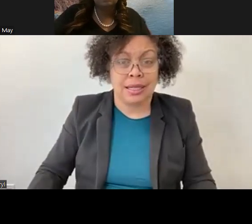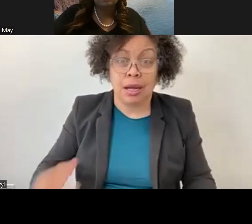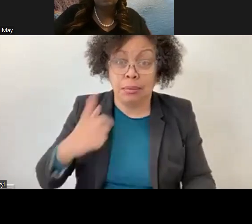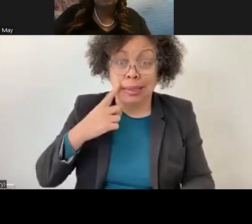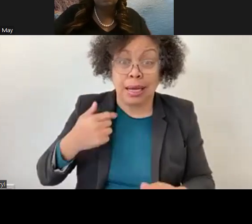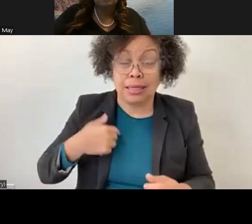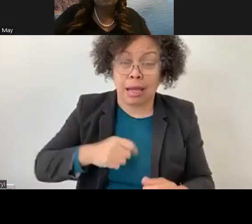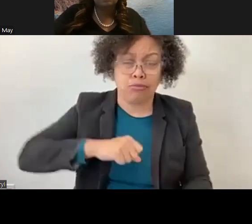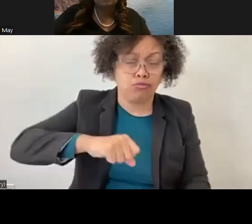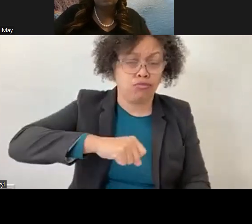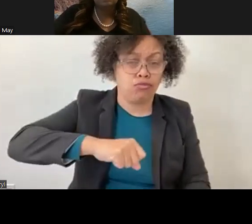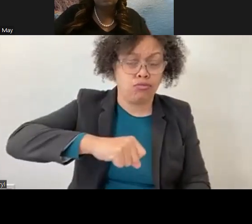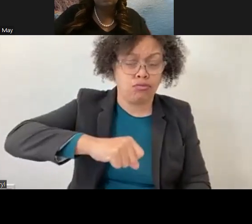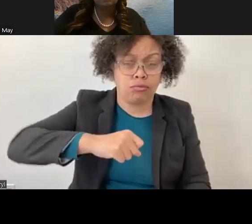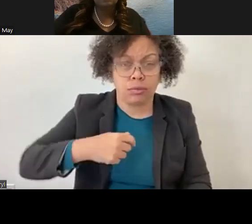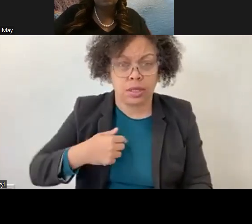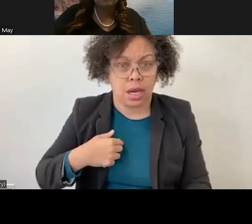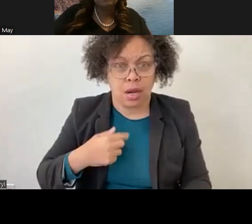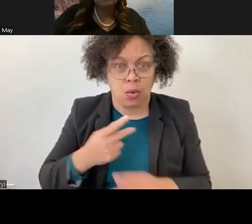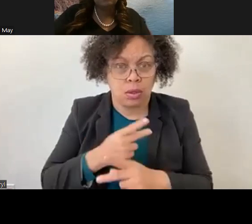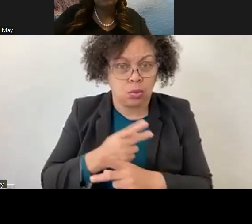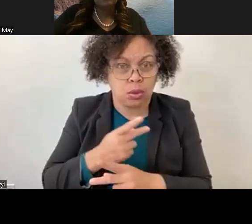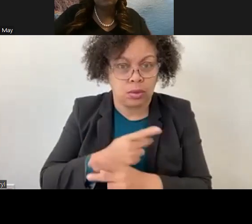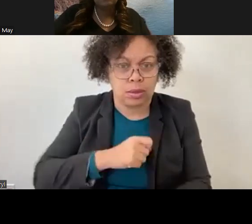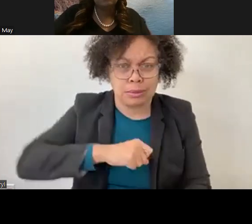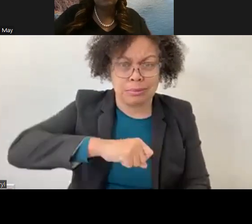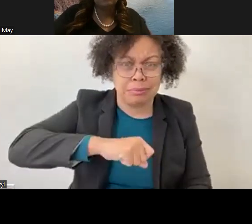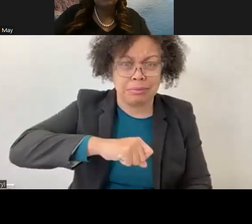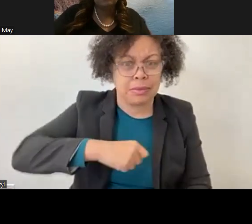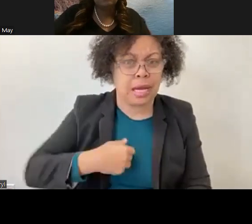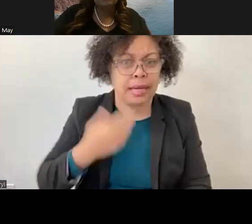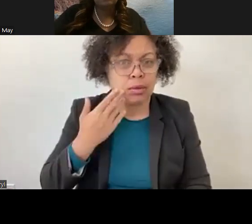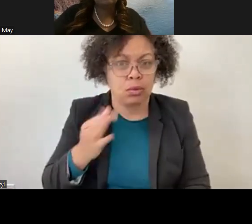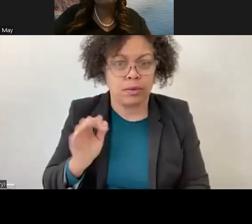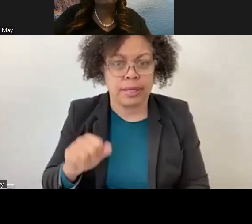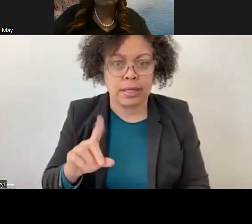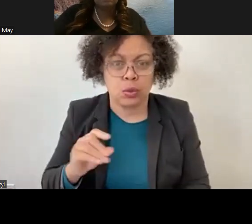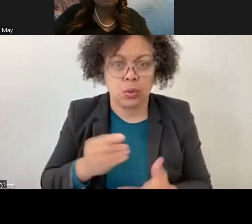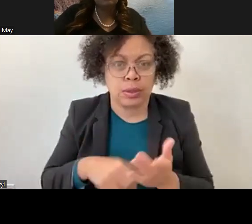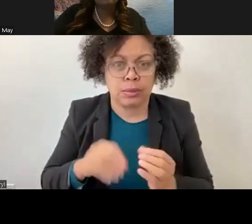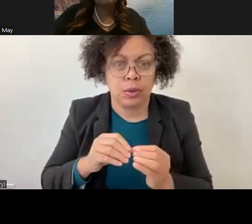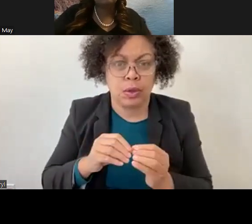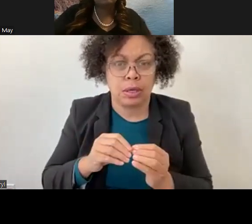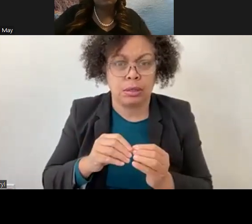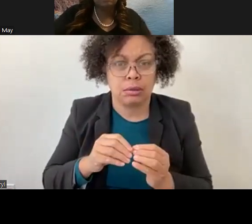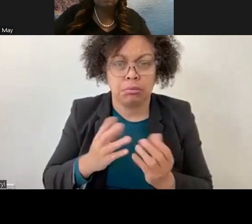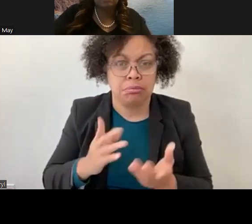a mountain, the mountain gets taller, I don't know if I can do this anymore. And,